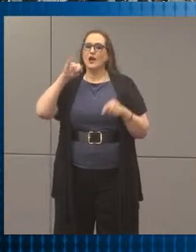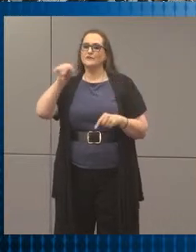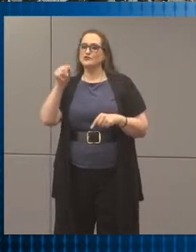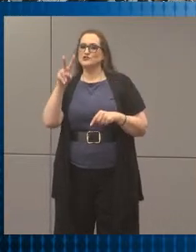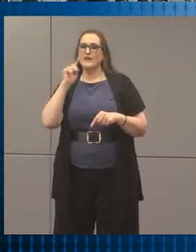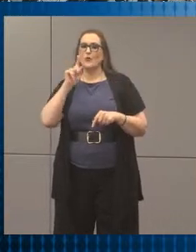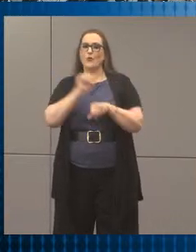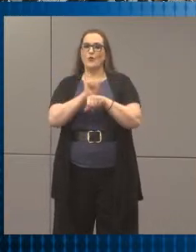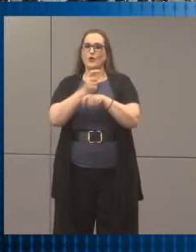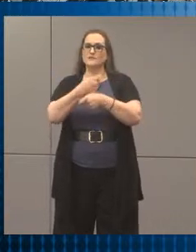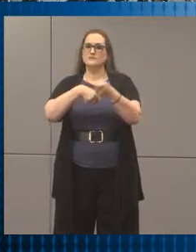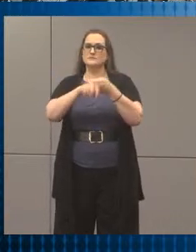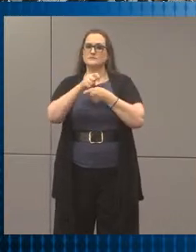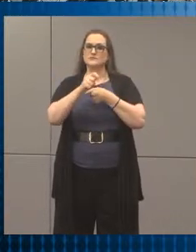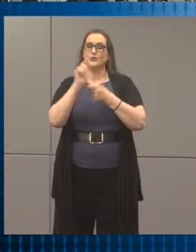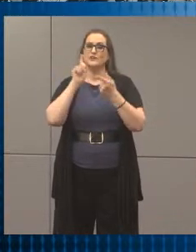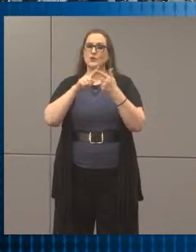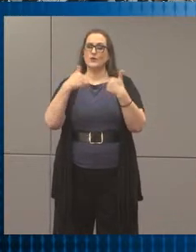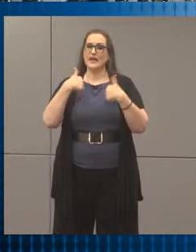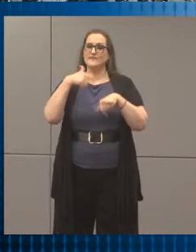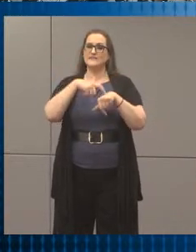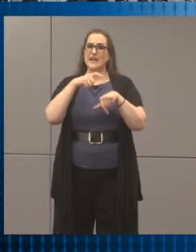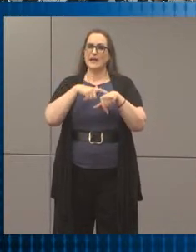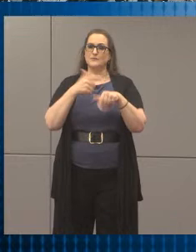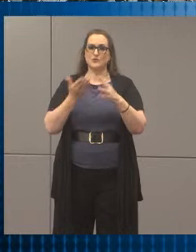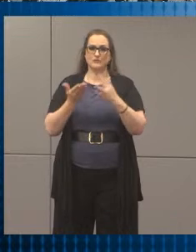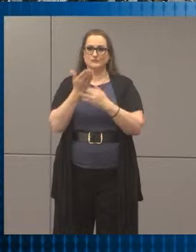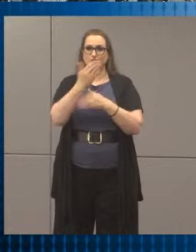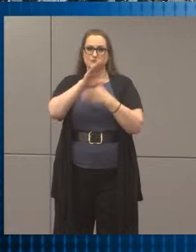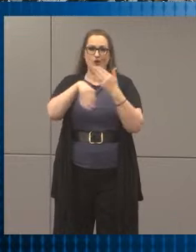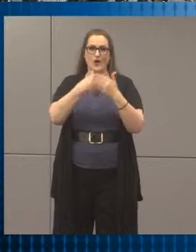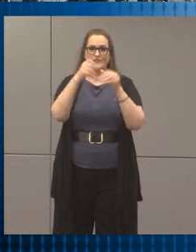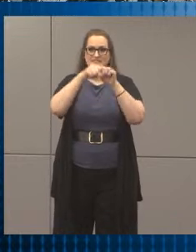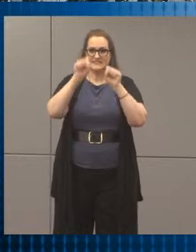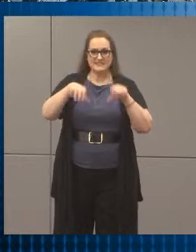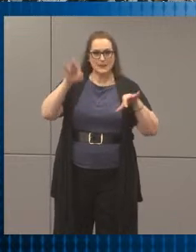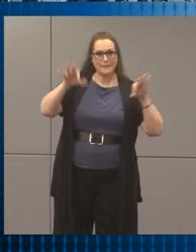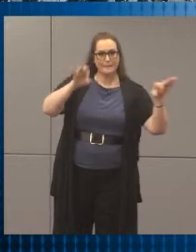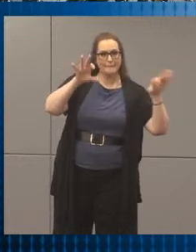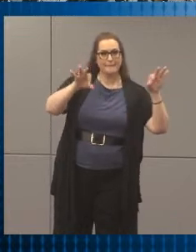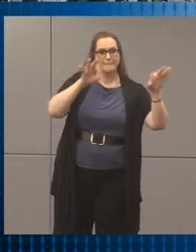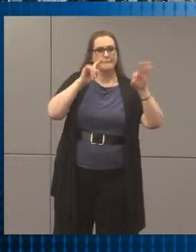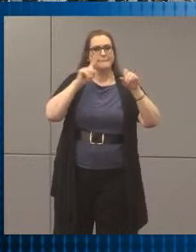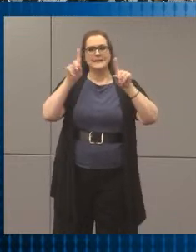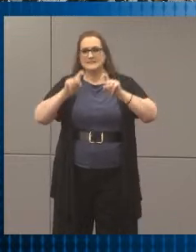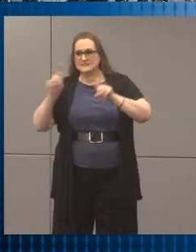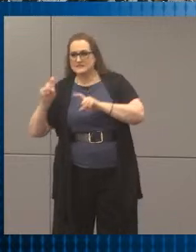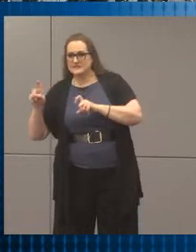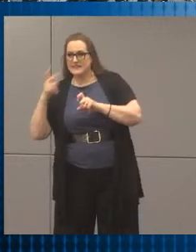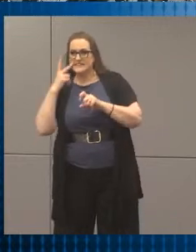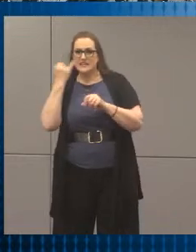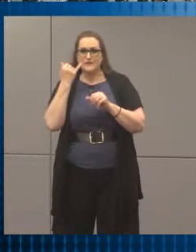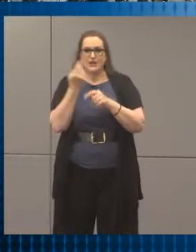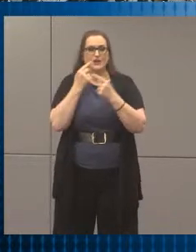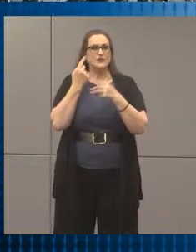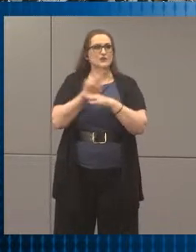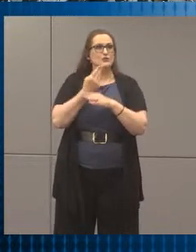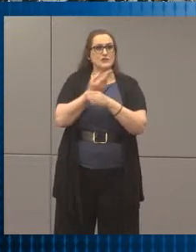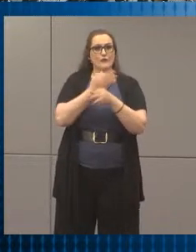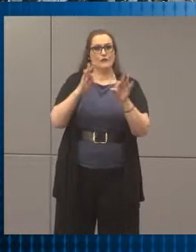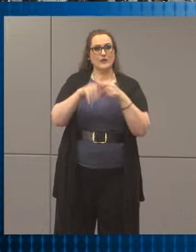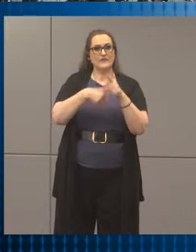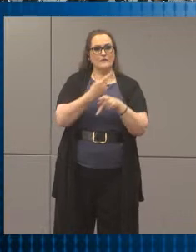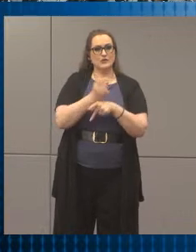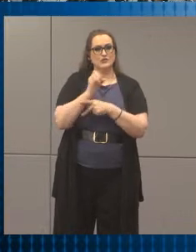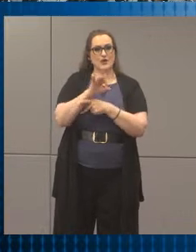place. So until we have time to move through all of the systems and find them, test them, see if we can use a free version